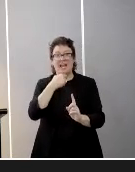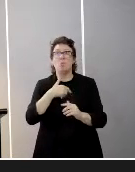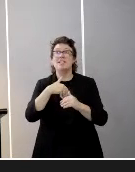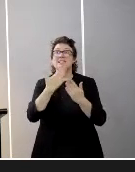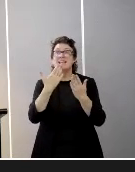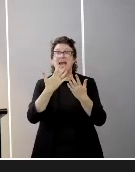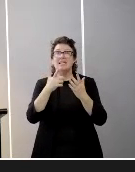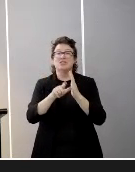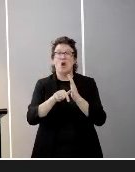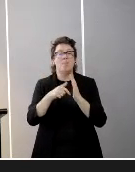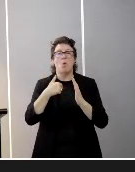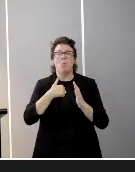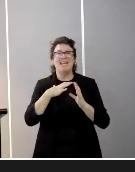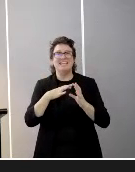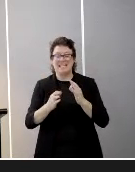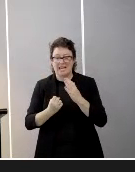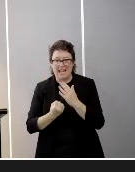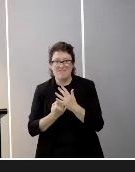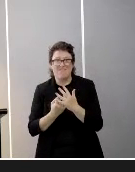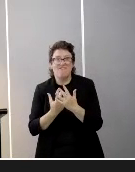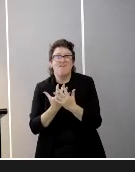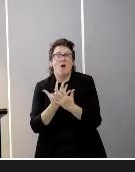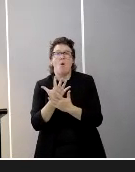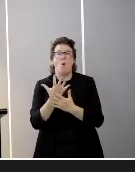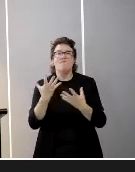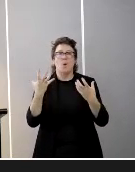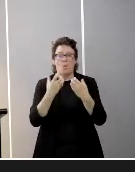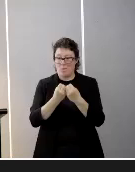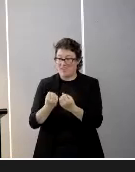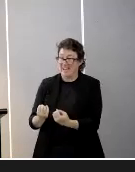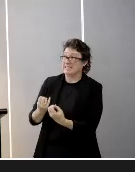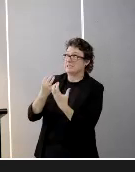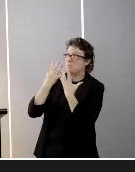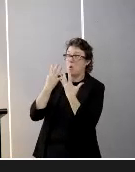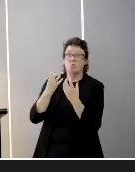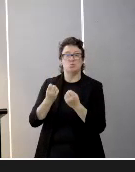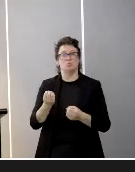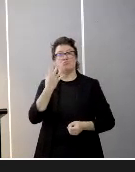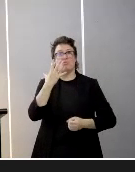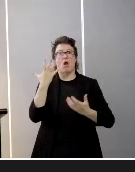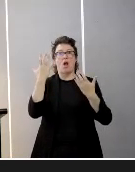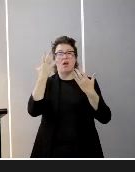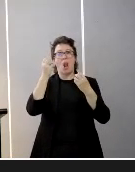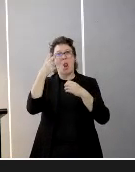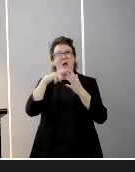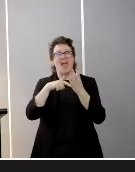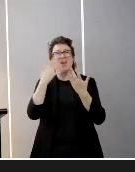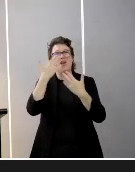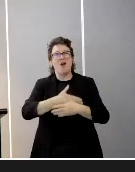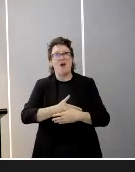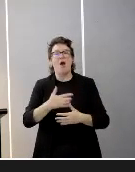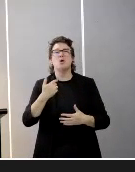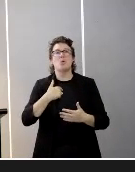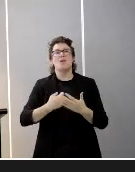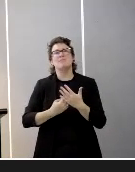didn't evolve with the ability to be exposed to bright light. When humans were evolving, the best